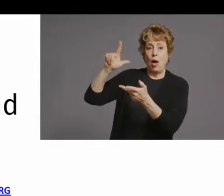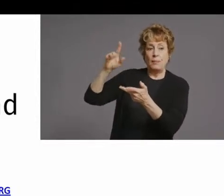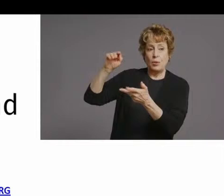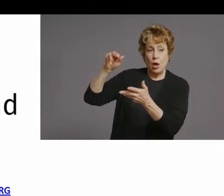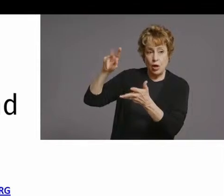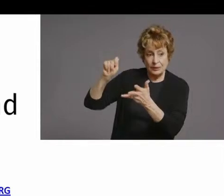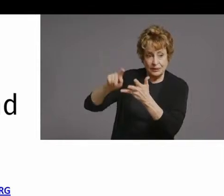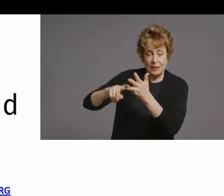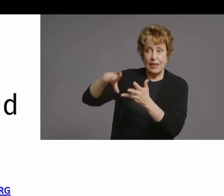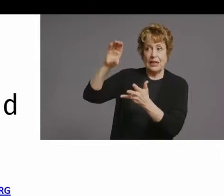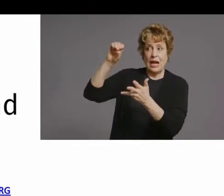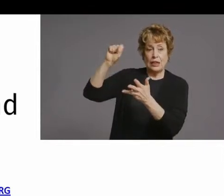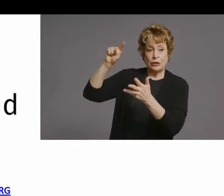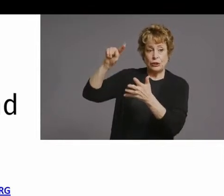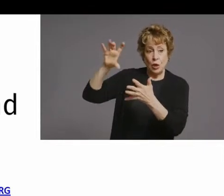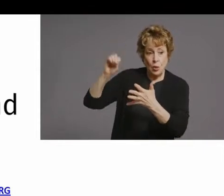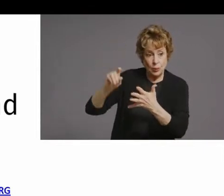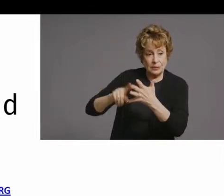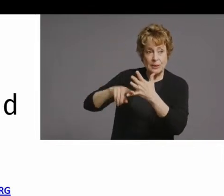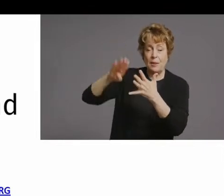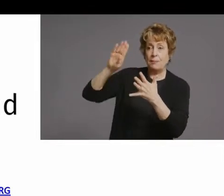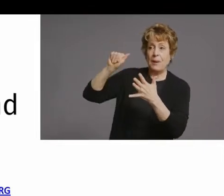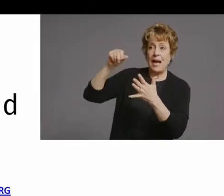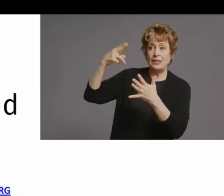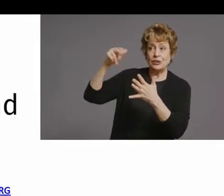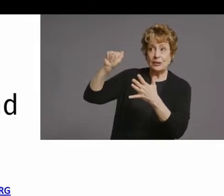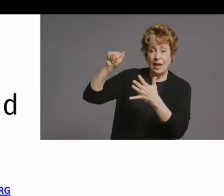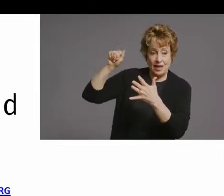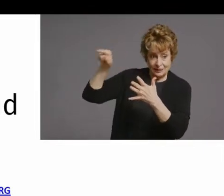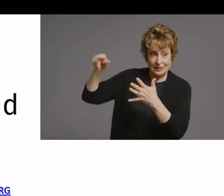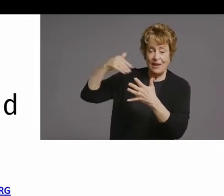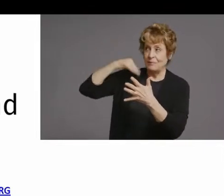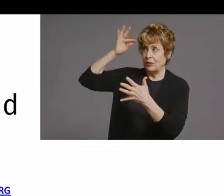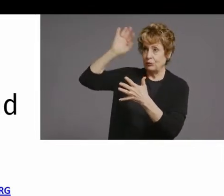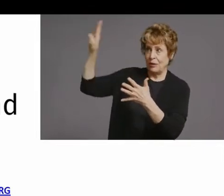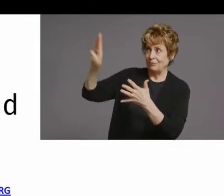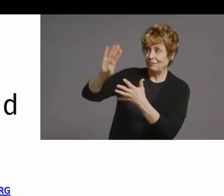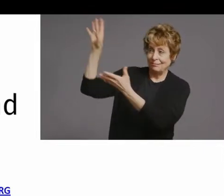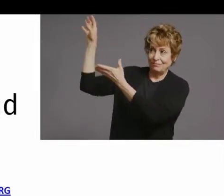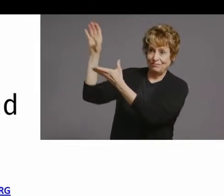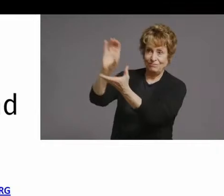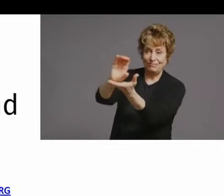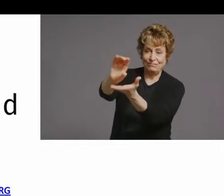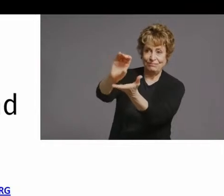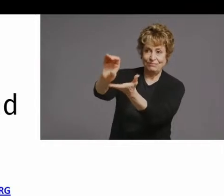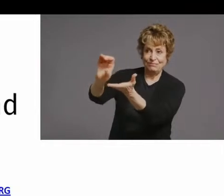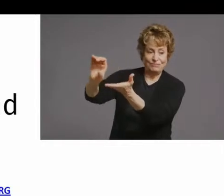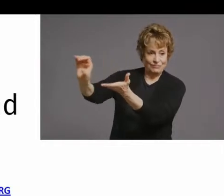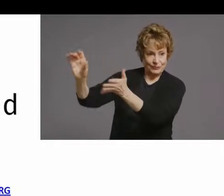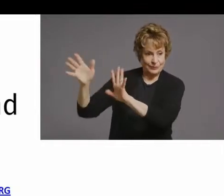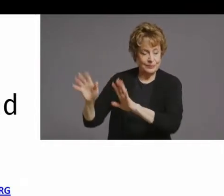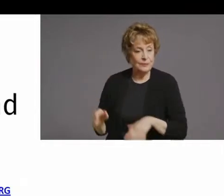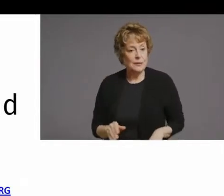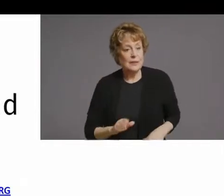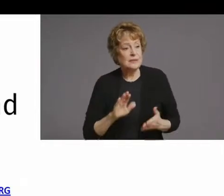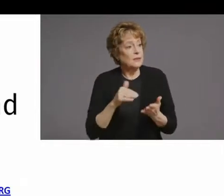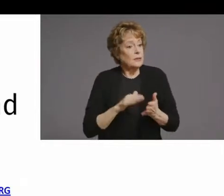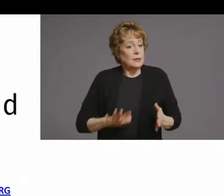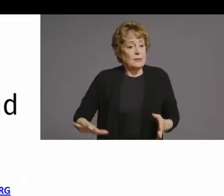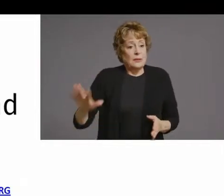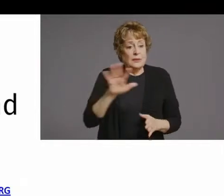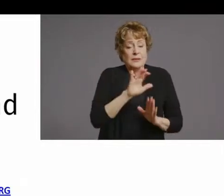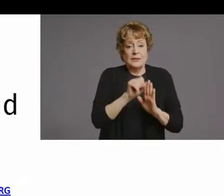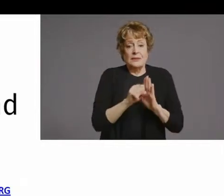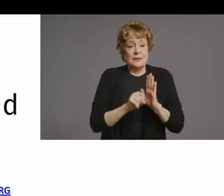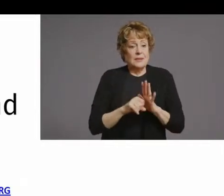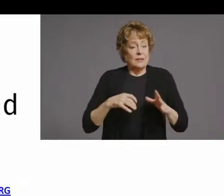City pharmacies. We've got 65 federally qualified health centers around the state that have been allocated